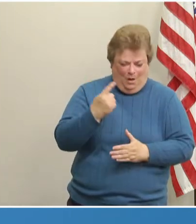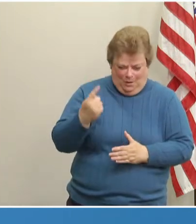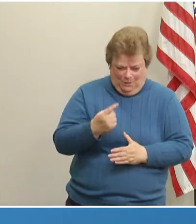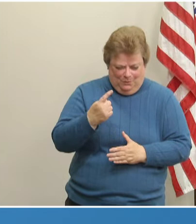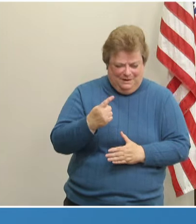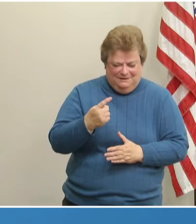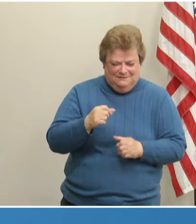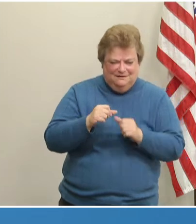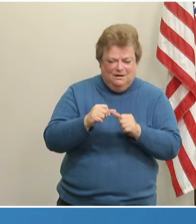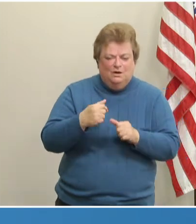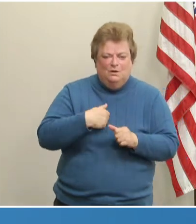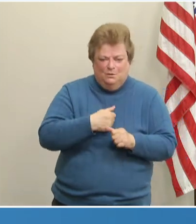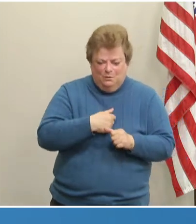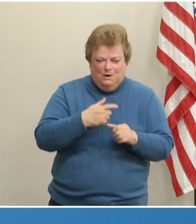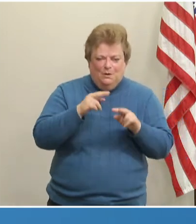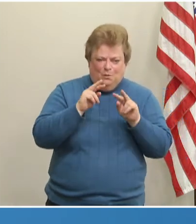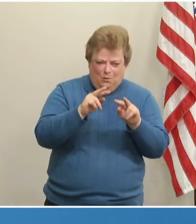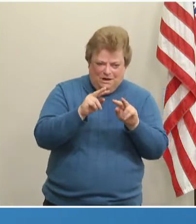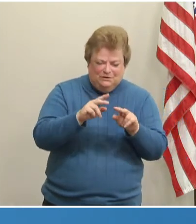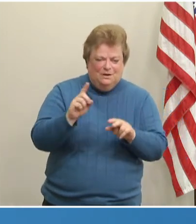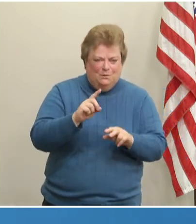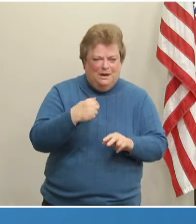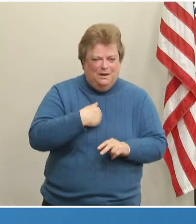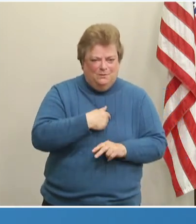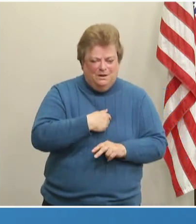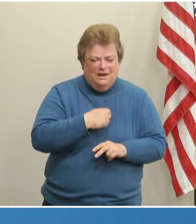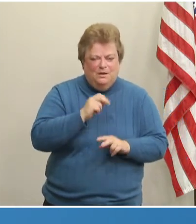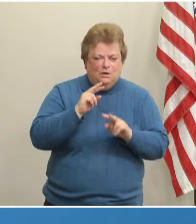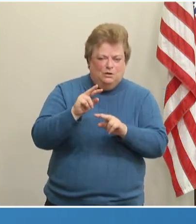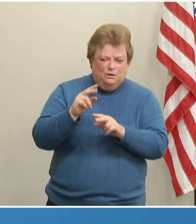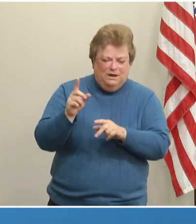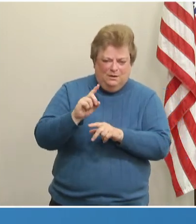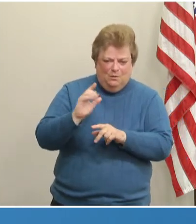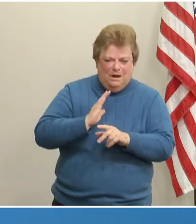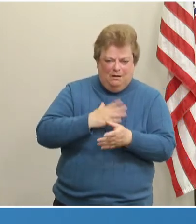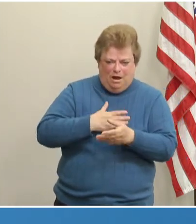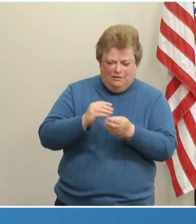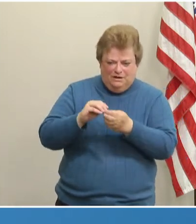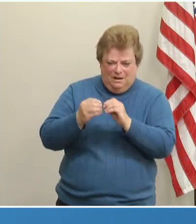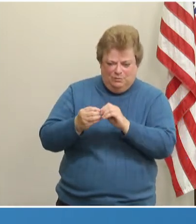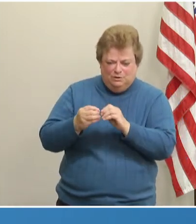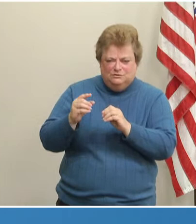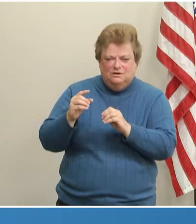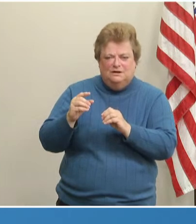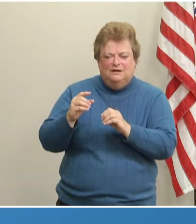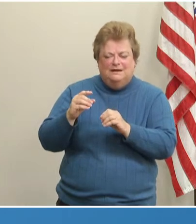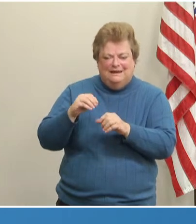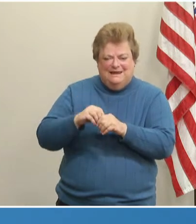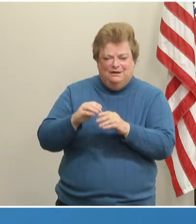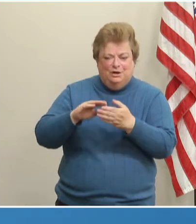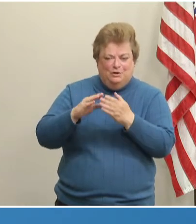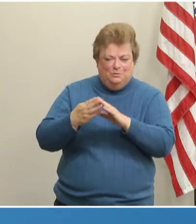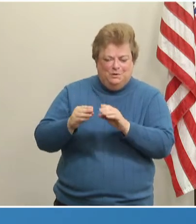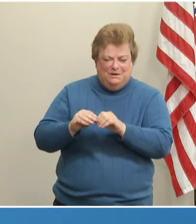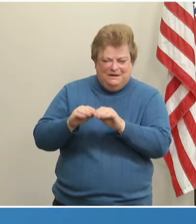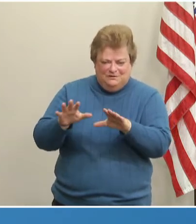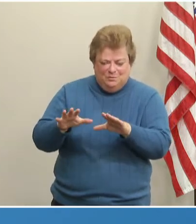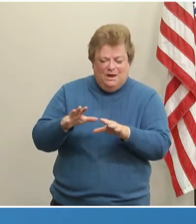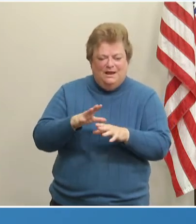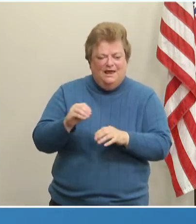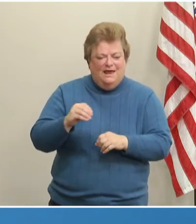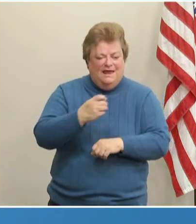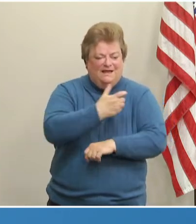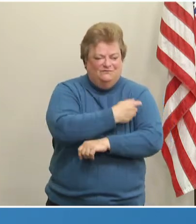are watching where we're at, and we're looking at where our cases are and our community spread and our